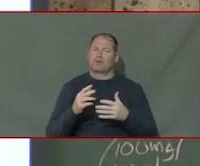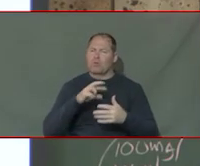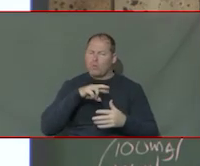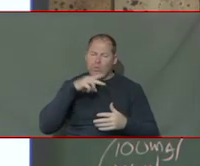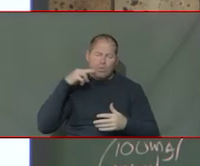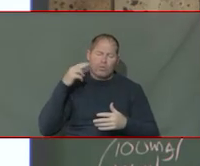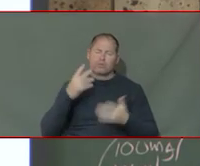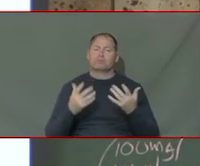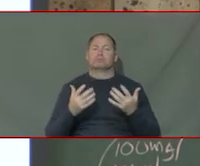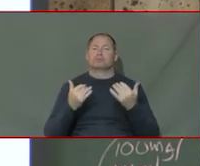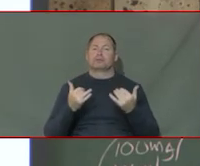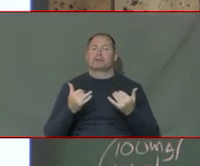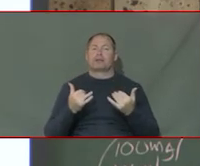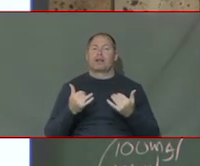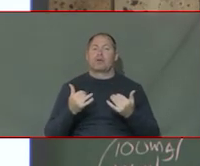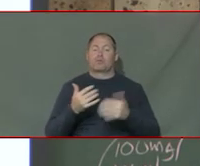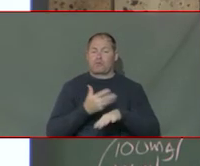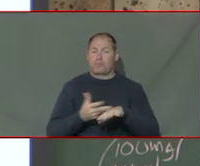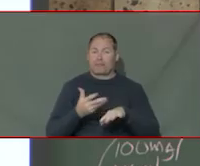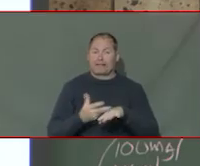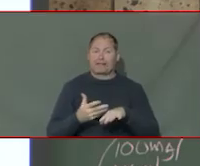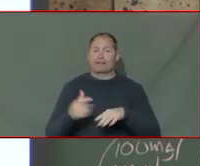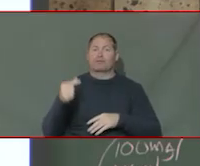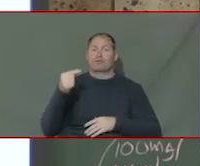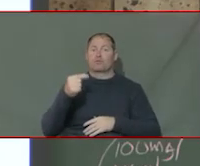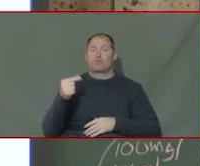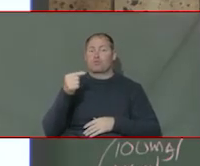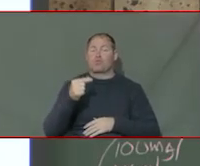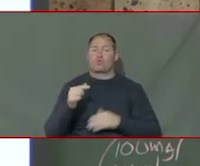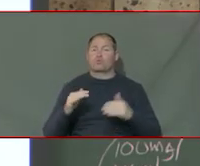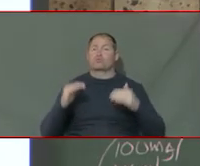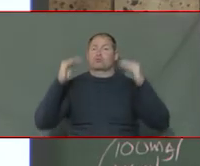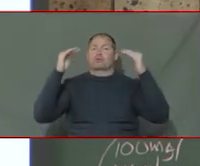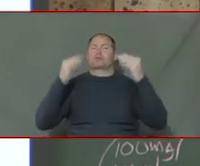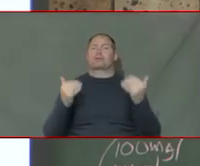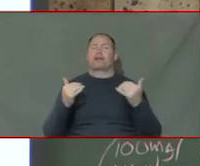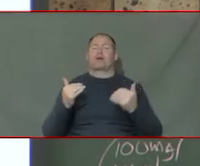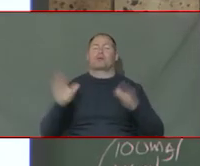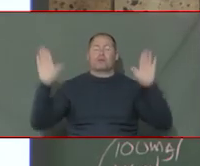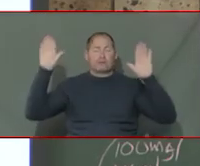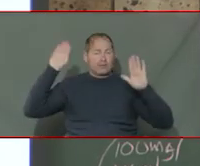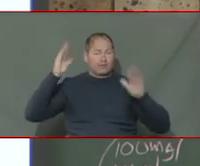had too much glucose in the blood. So which hormone would be released last night?